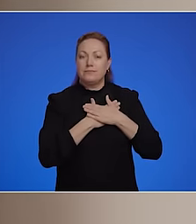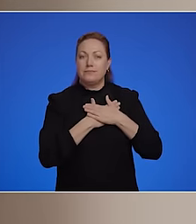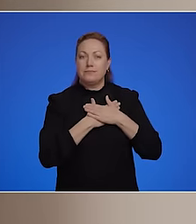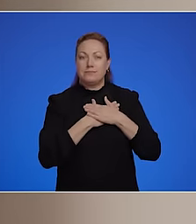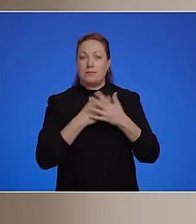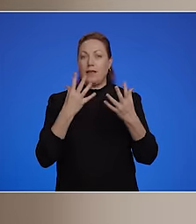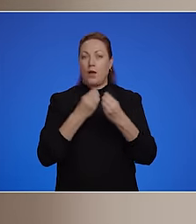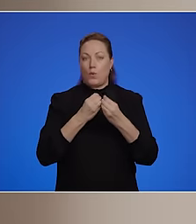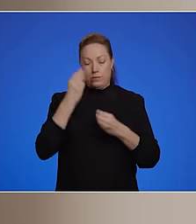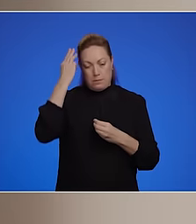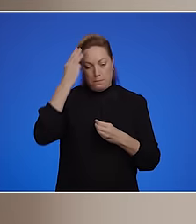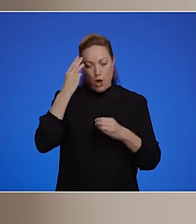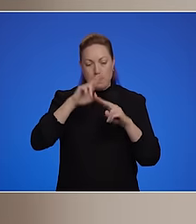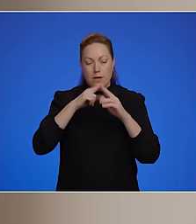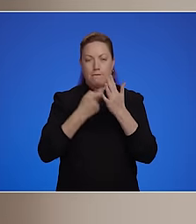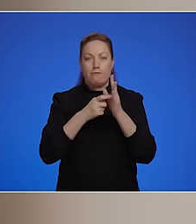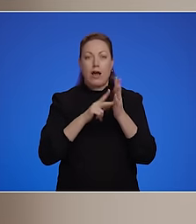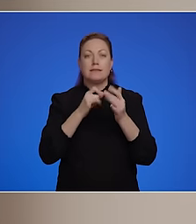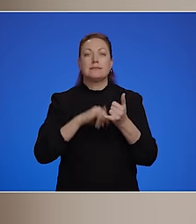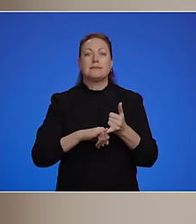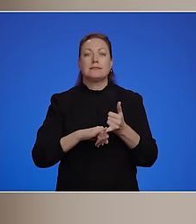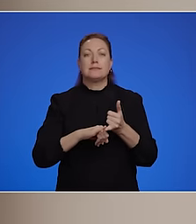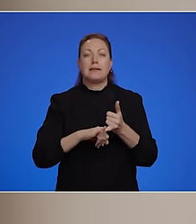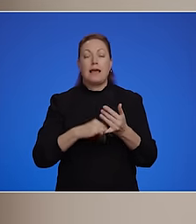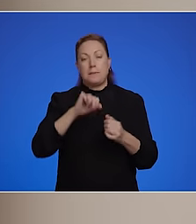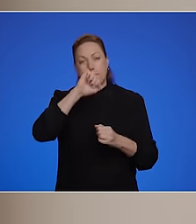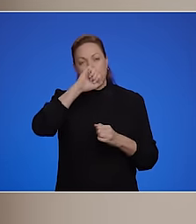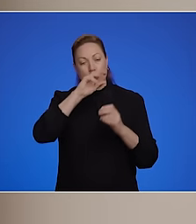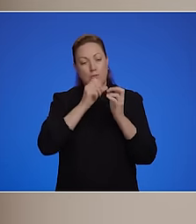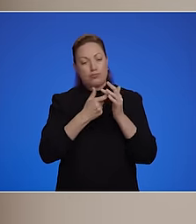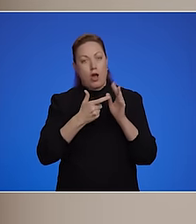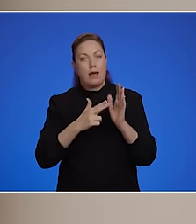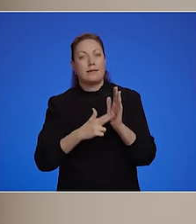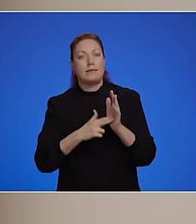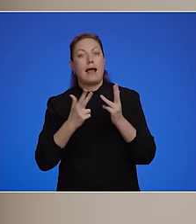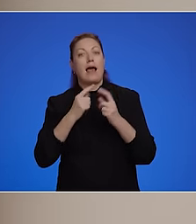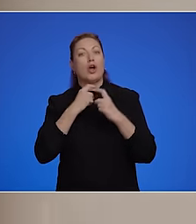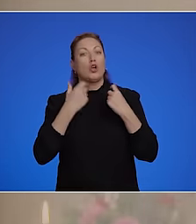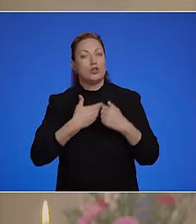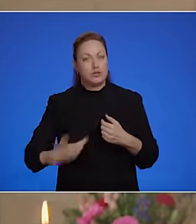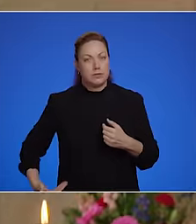charity, together with Francis our Pope and Brian our Bishop and all the clergy.